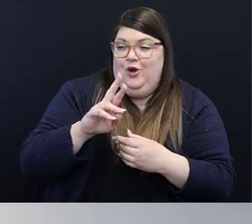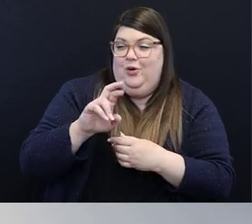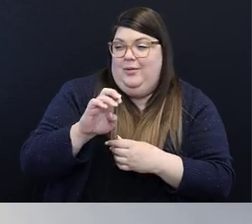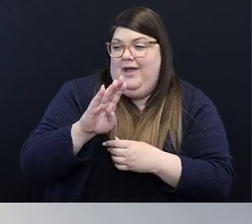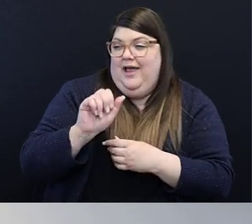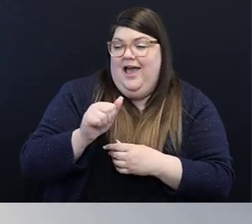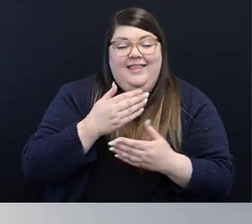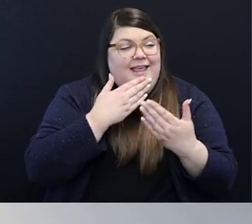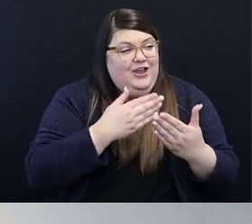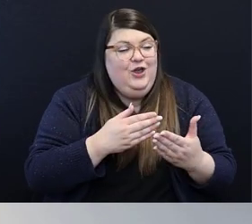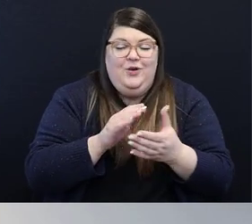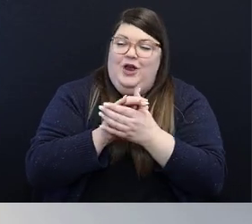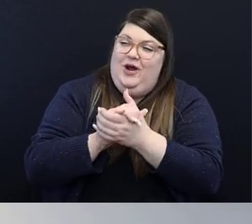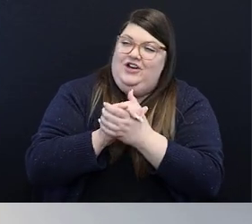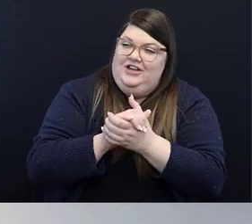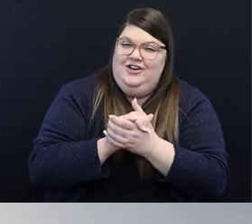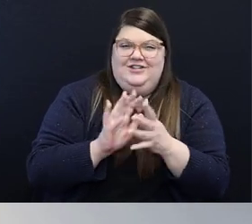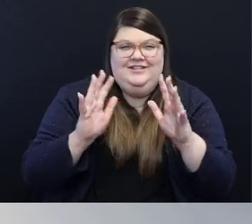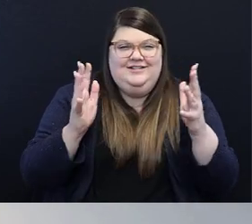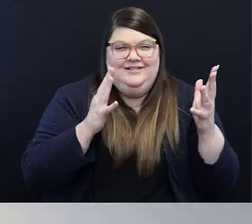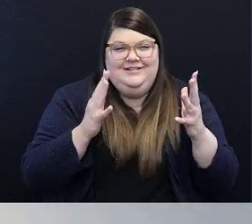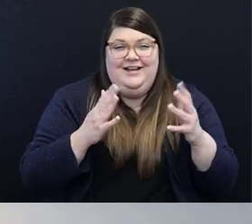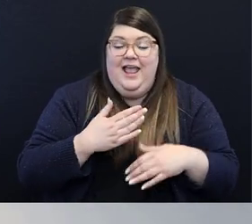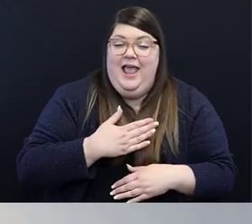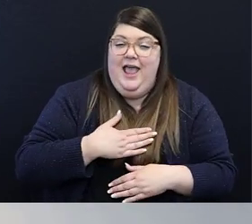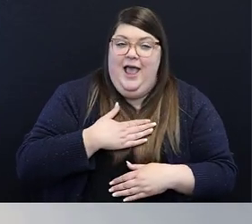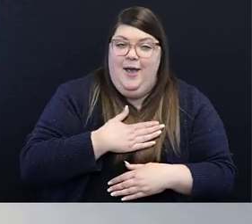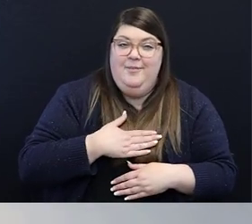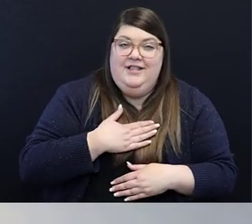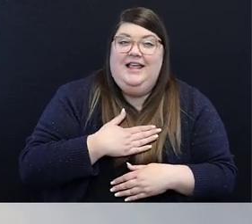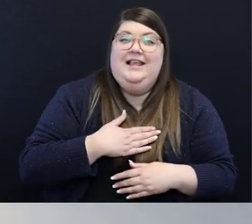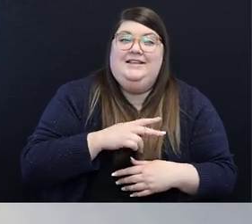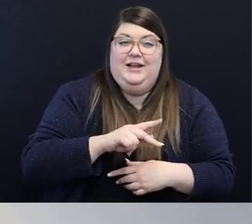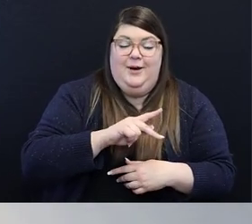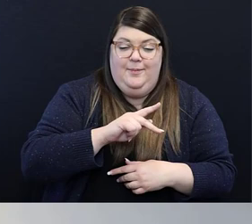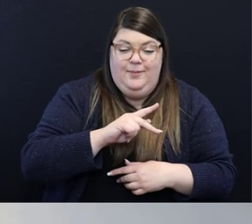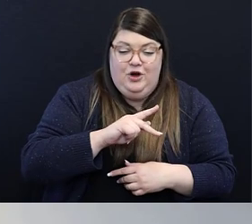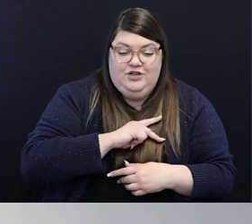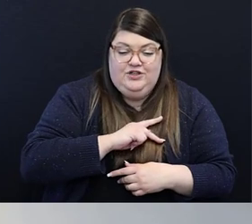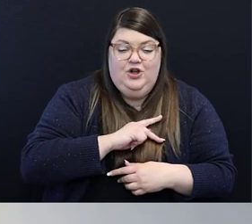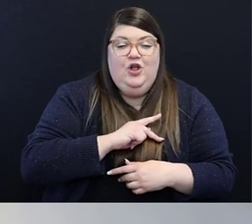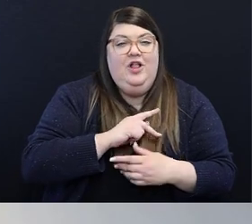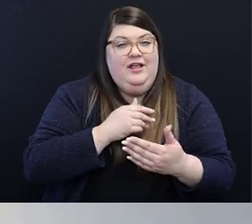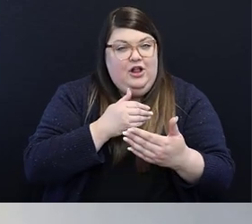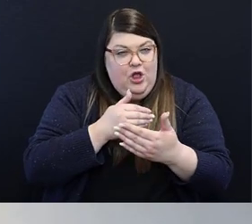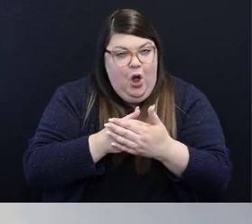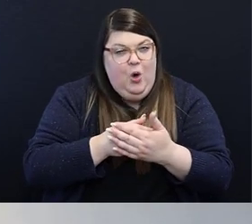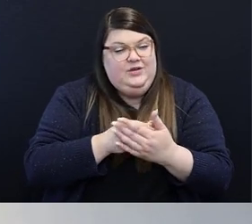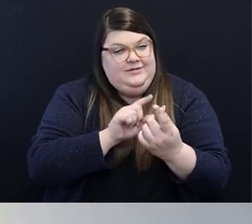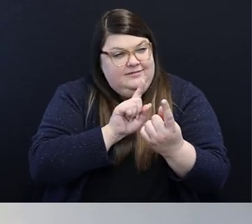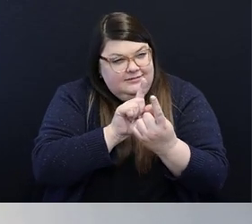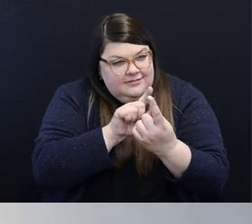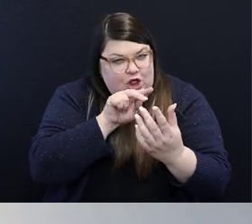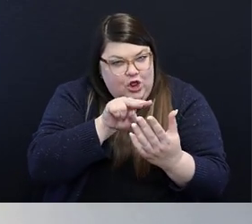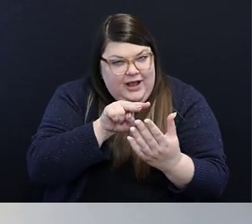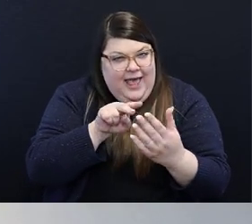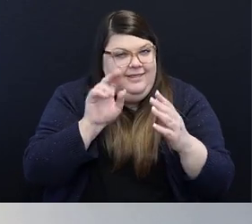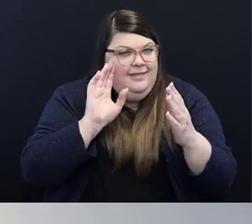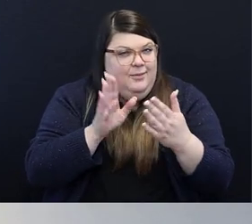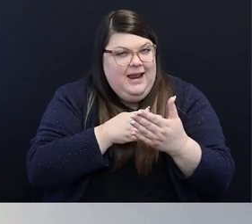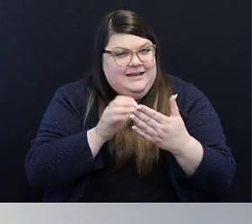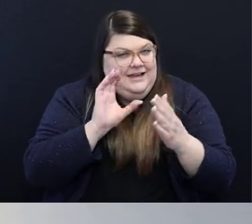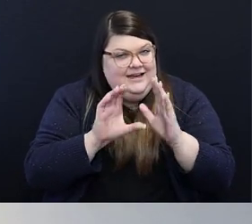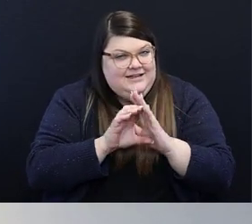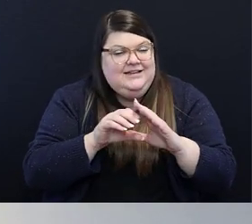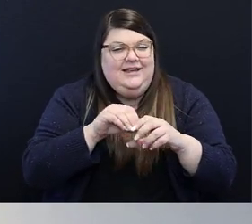you. Congratulations. And please get up personal, close and personal with the paintings in the gallery. I also